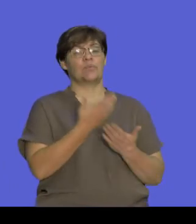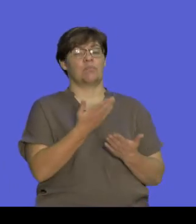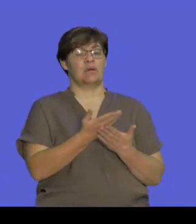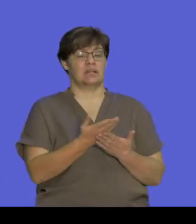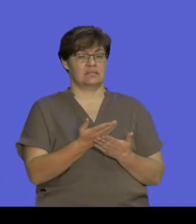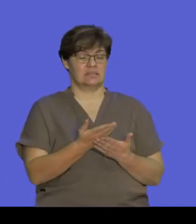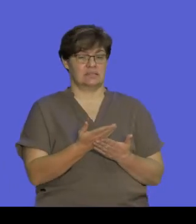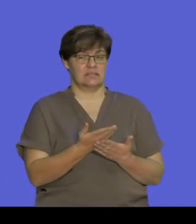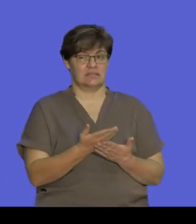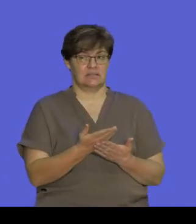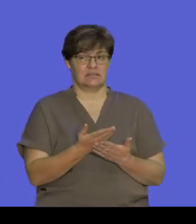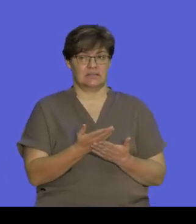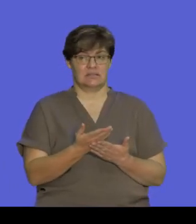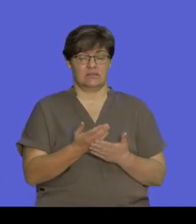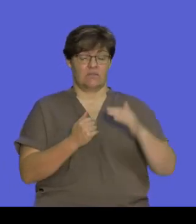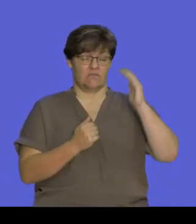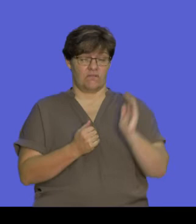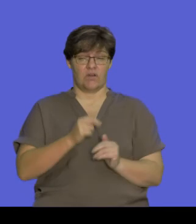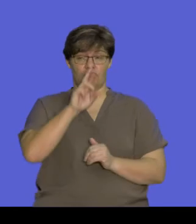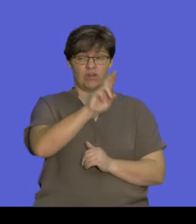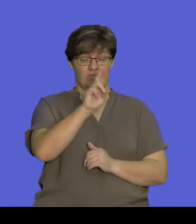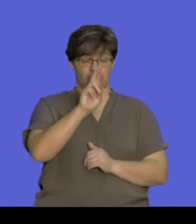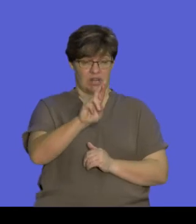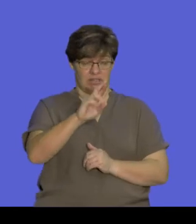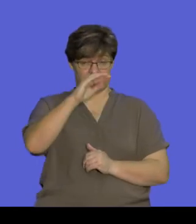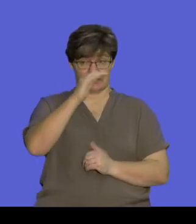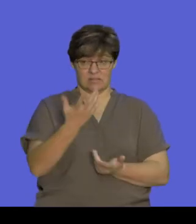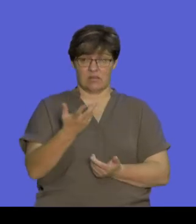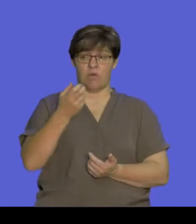of red, red, or